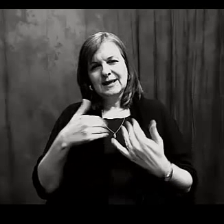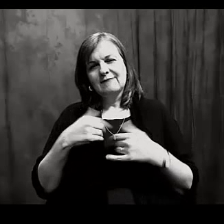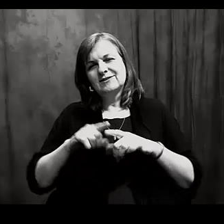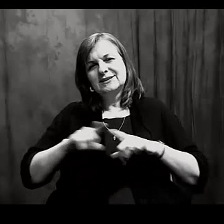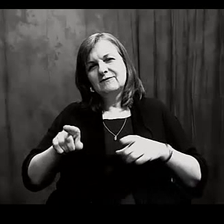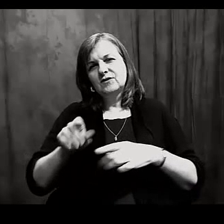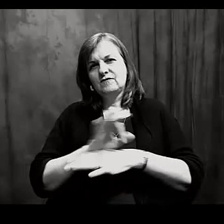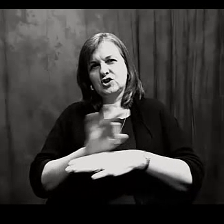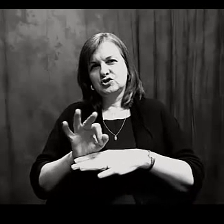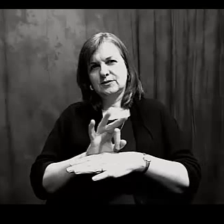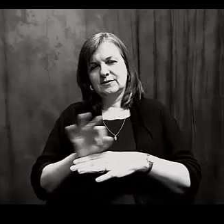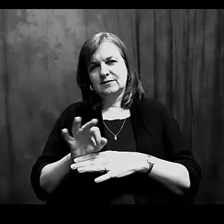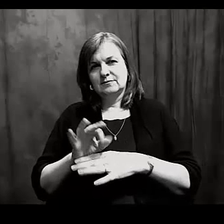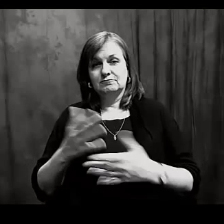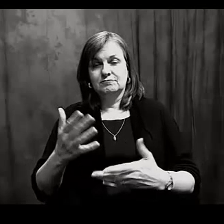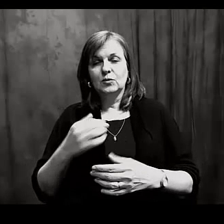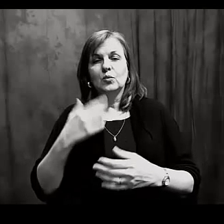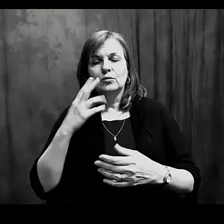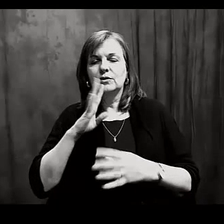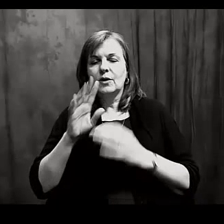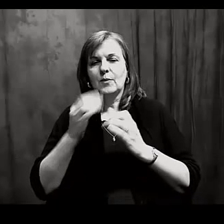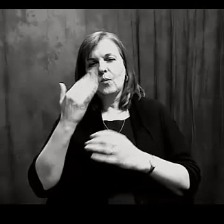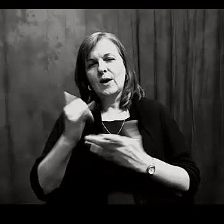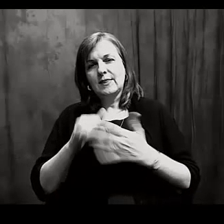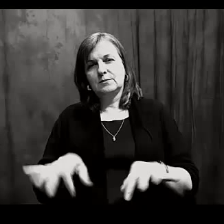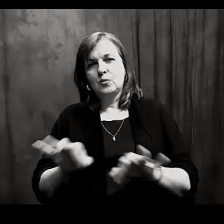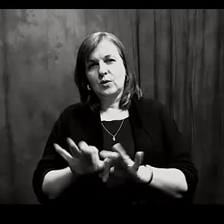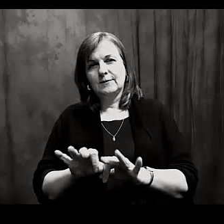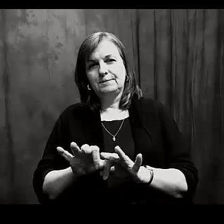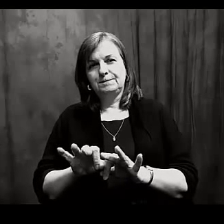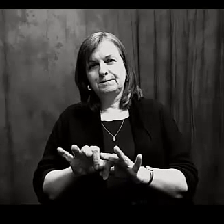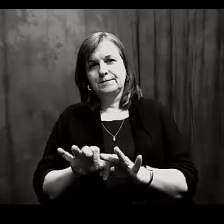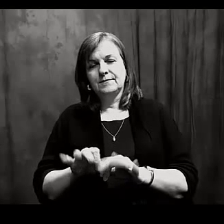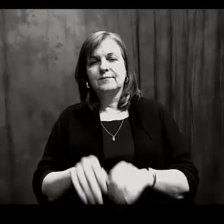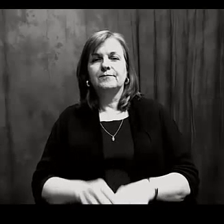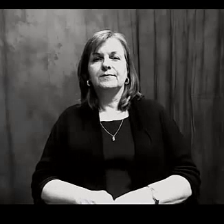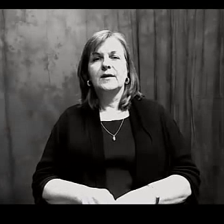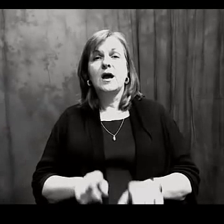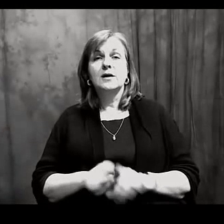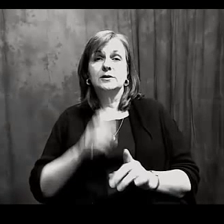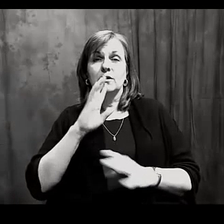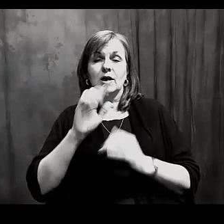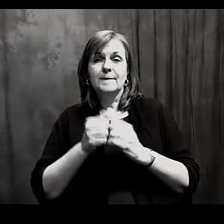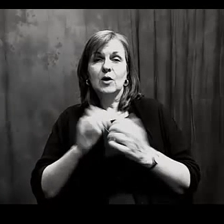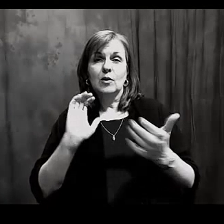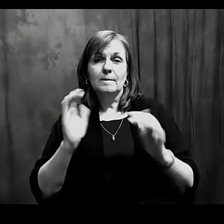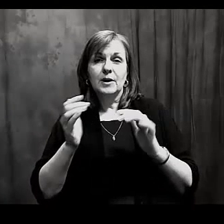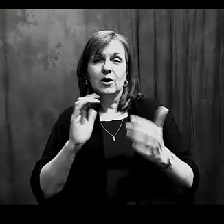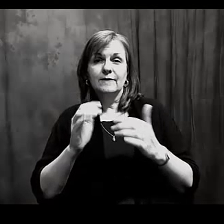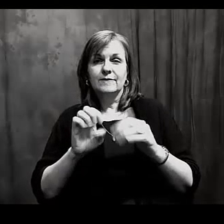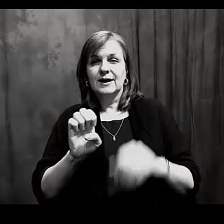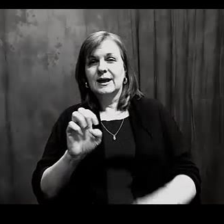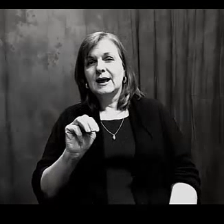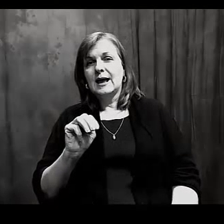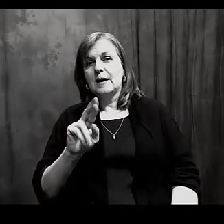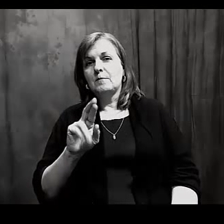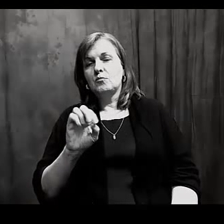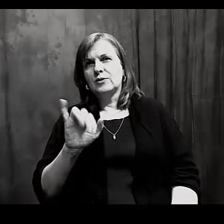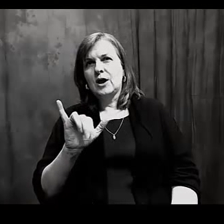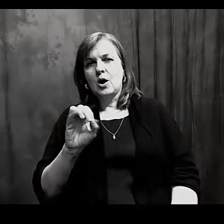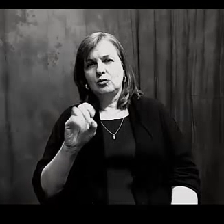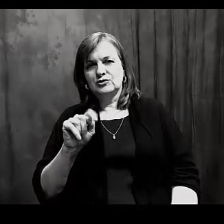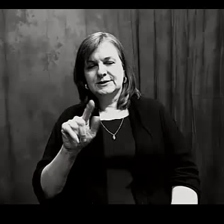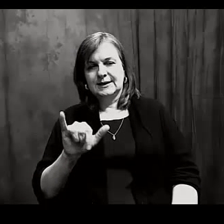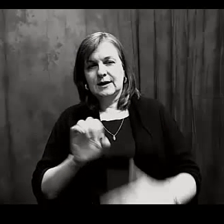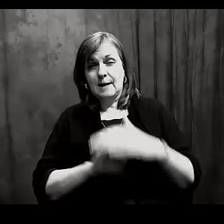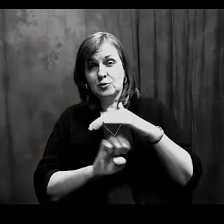now different. And we'll think about that and why it's important. We can also look at something known as comparative embryology. So